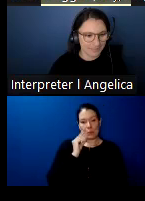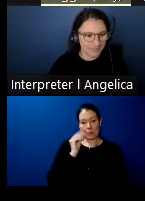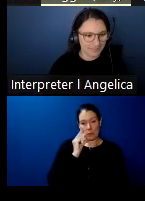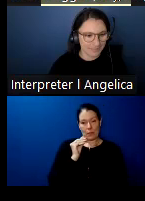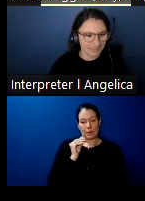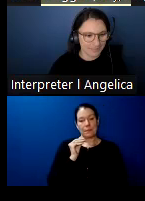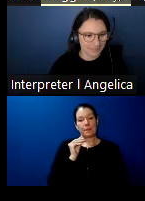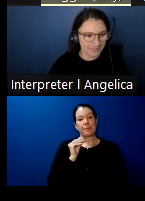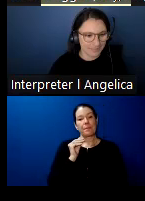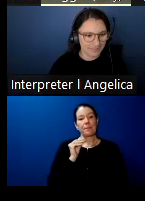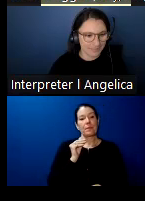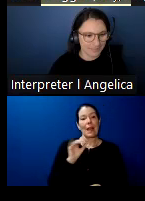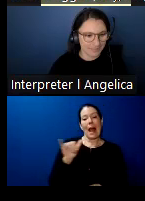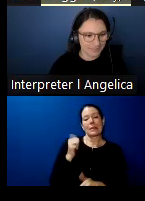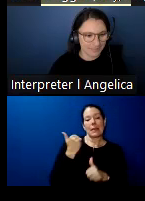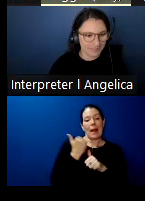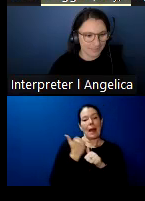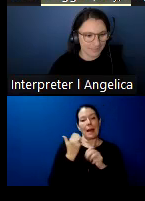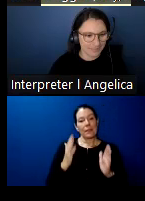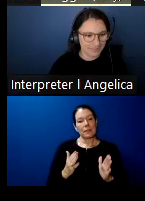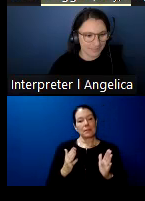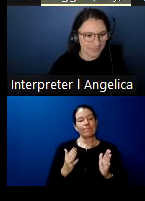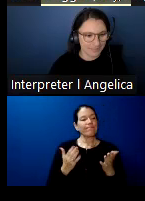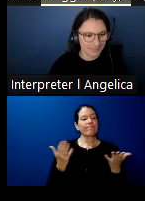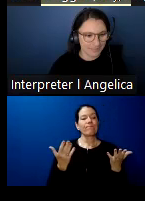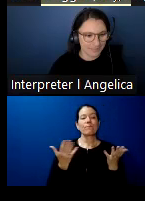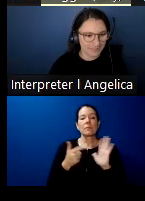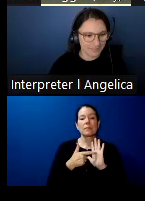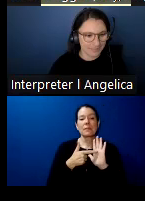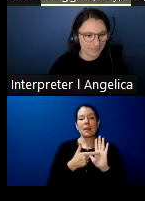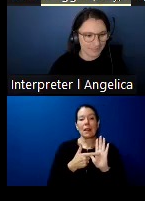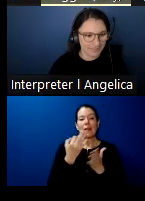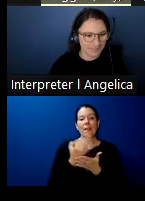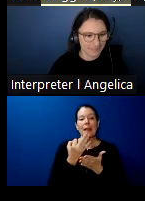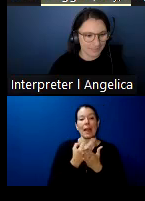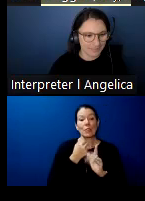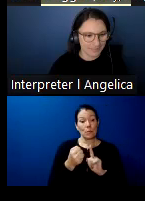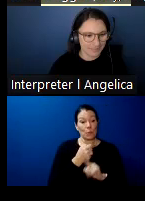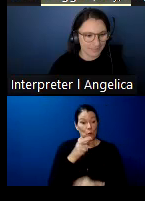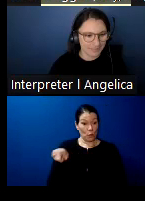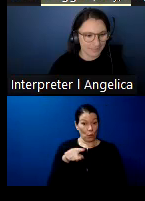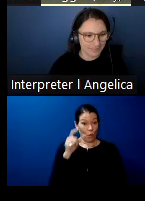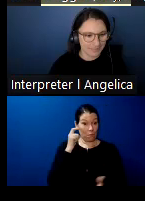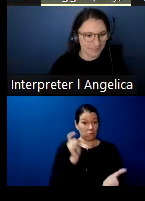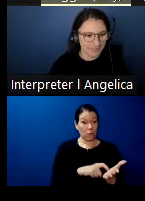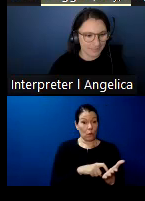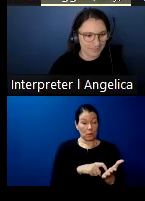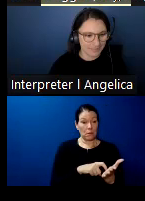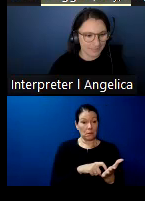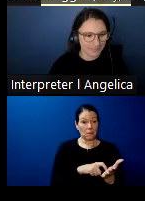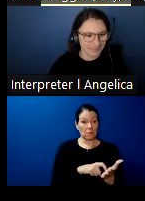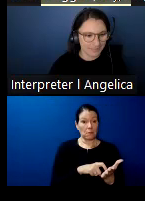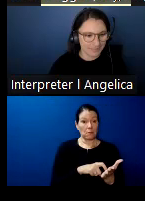survivors. But as an advocate, what are some examples of financial abuse that you have seen survivors